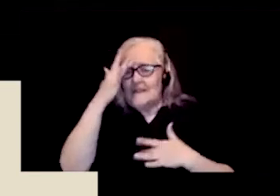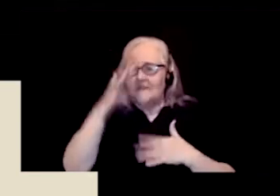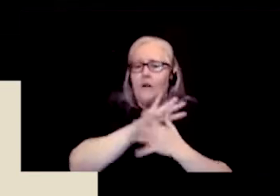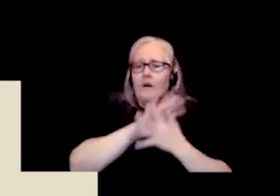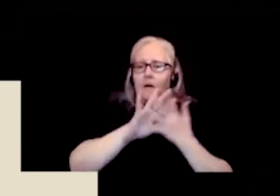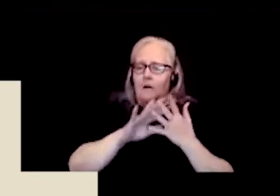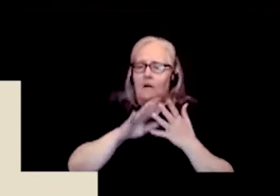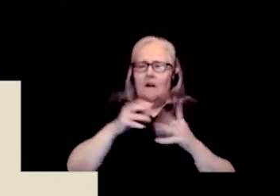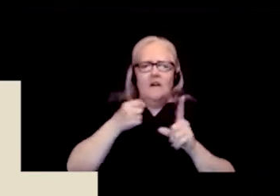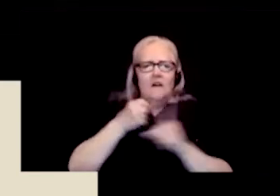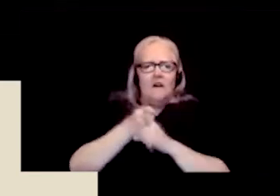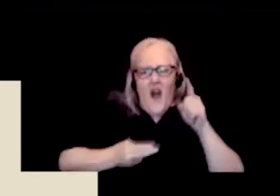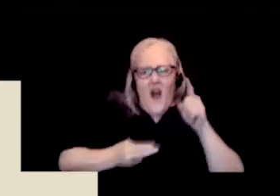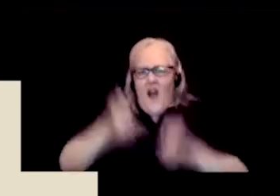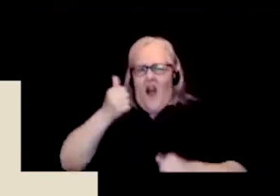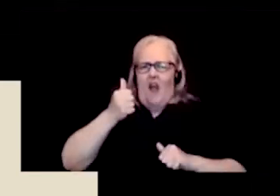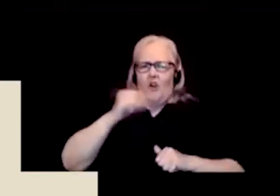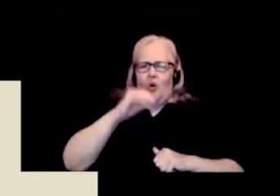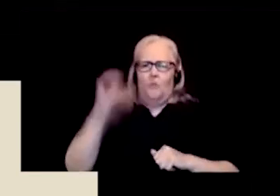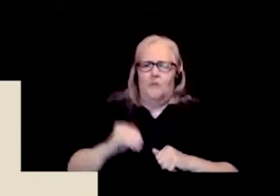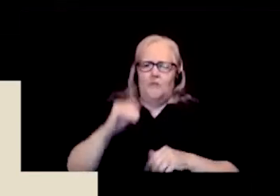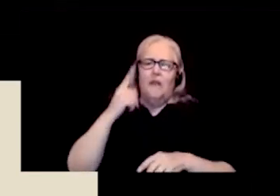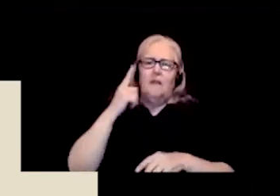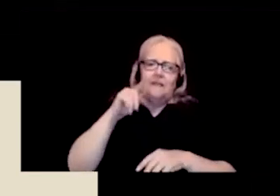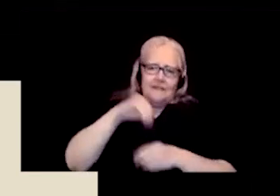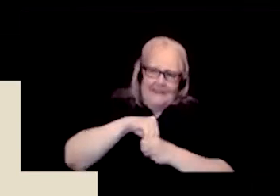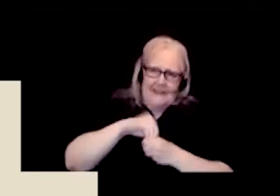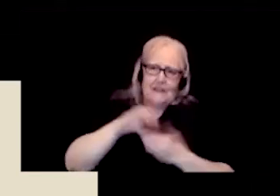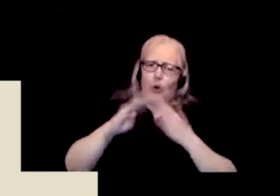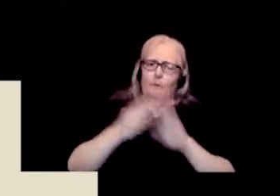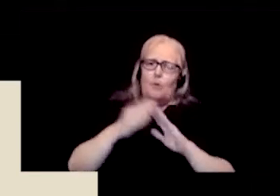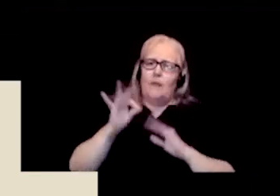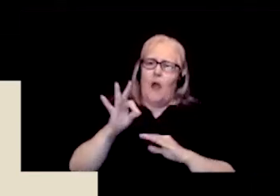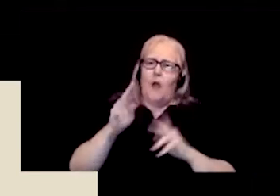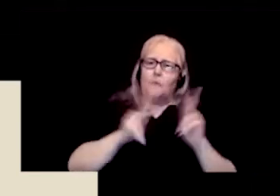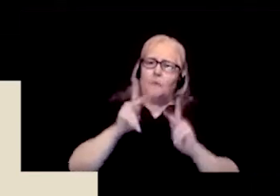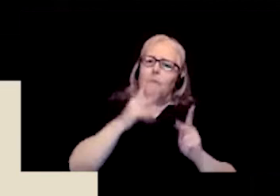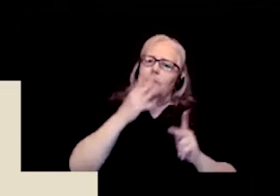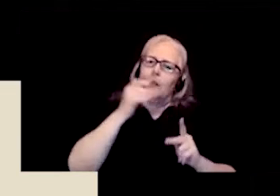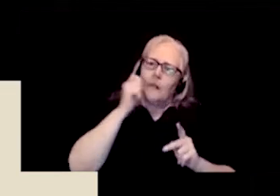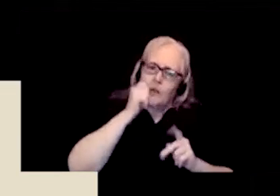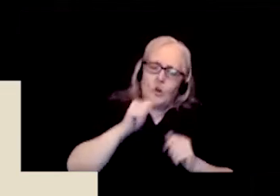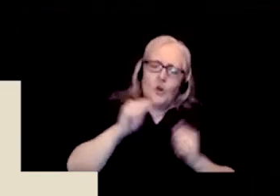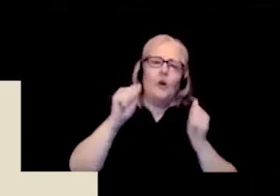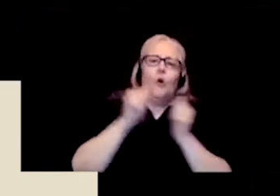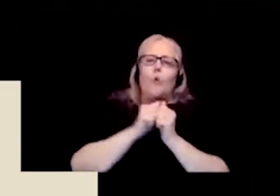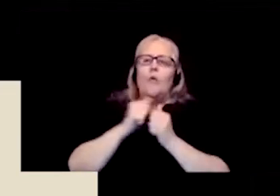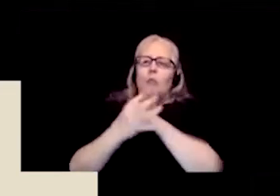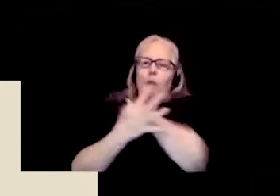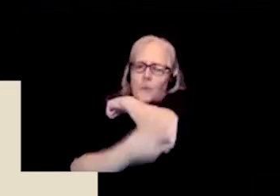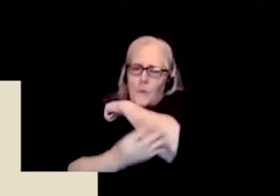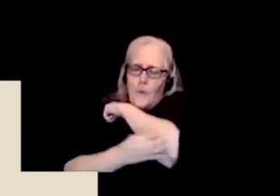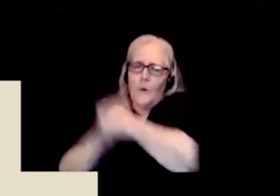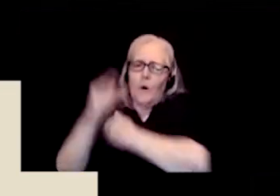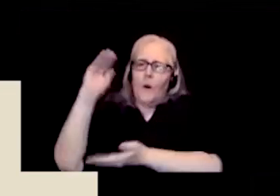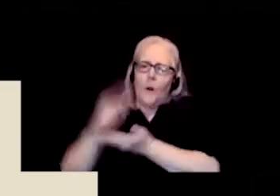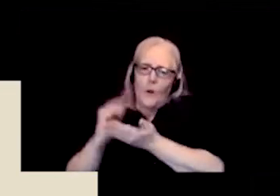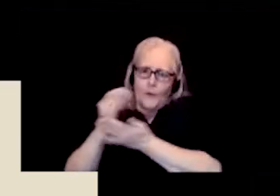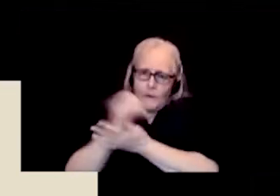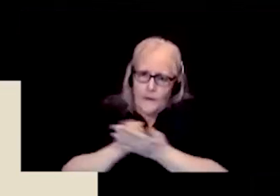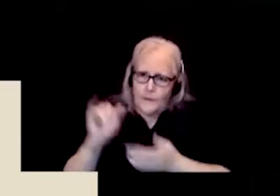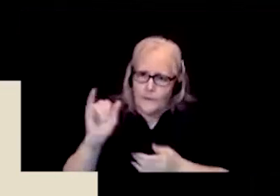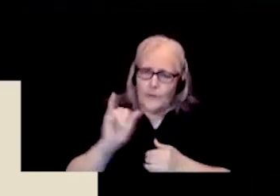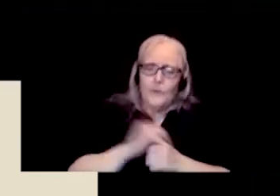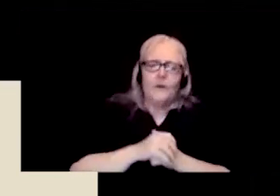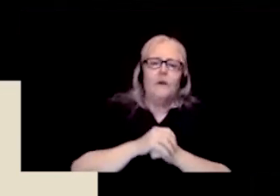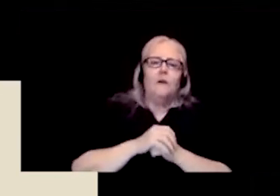disproportionately within communities of color, people with disabilities, and lower socioeconomic status communities. As a result, these communities